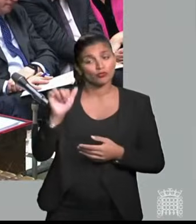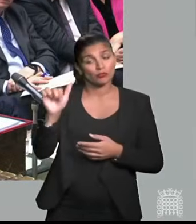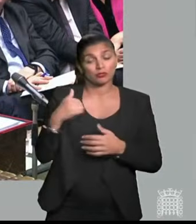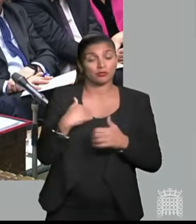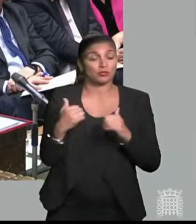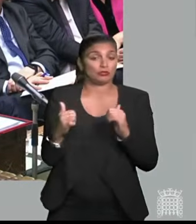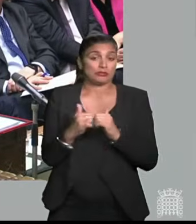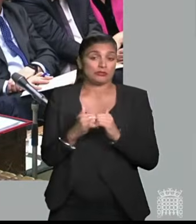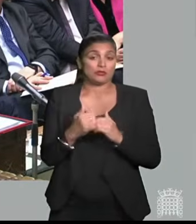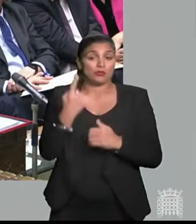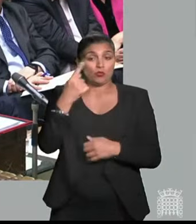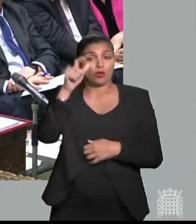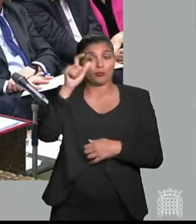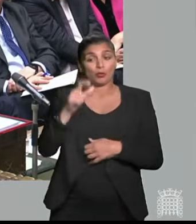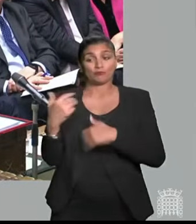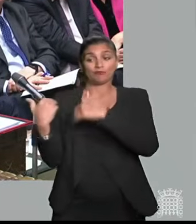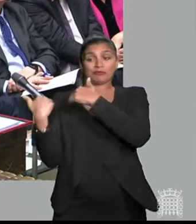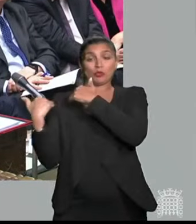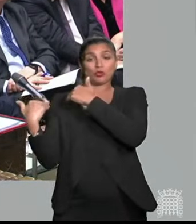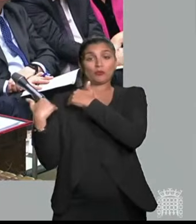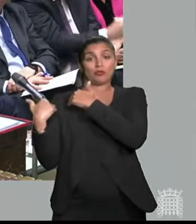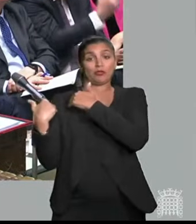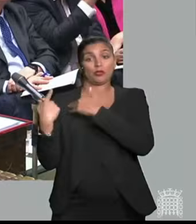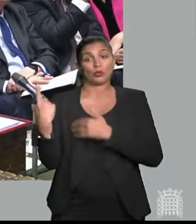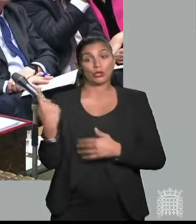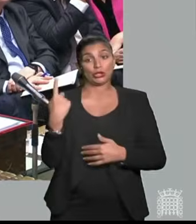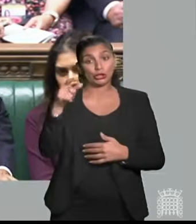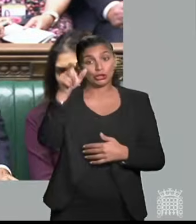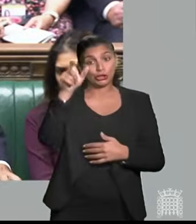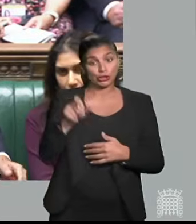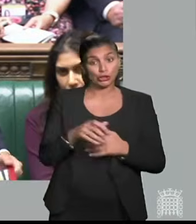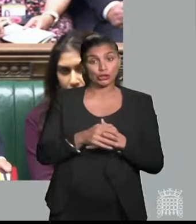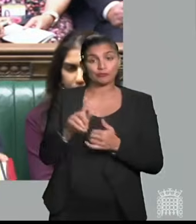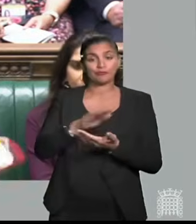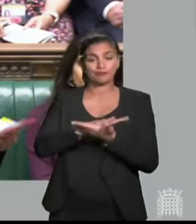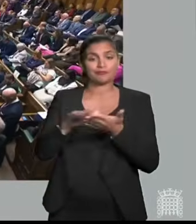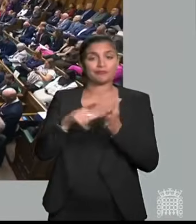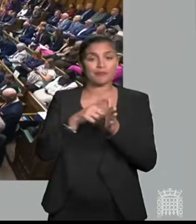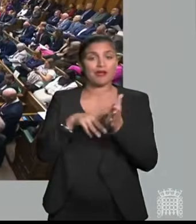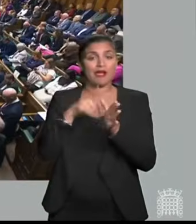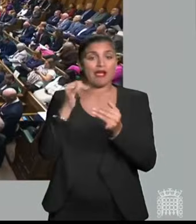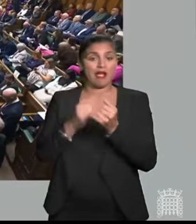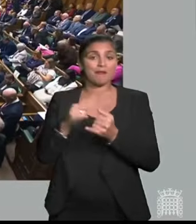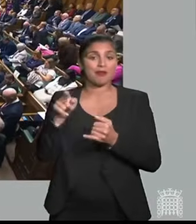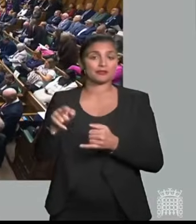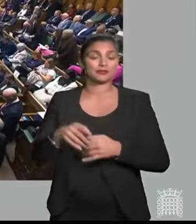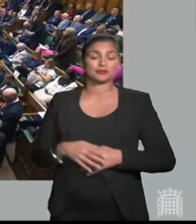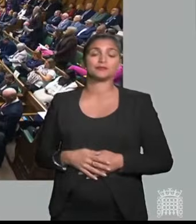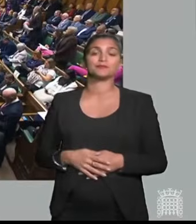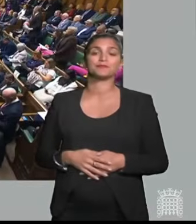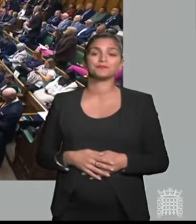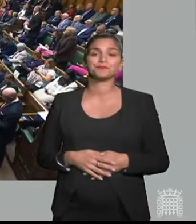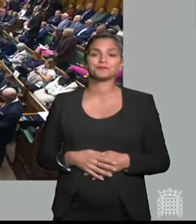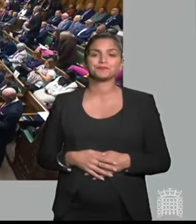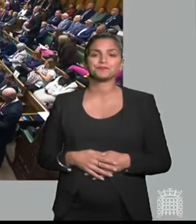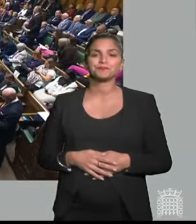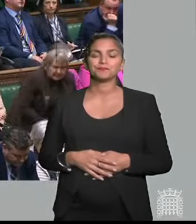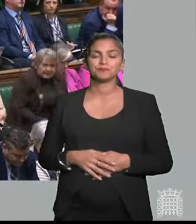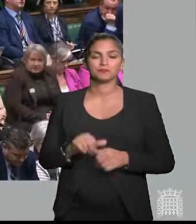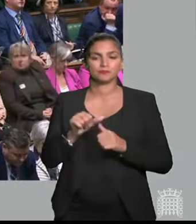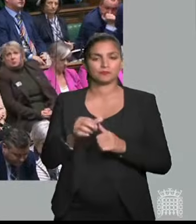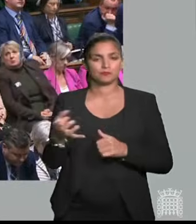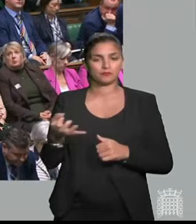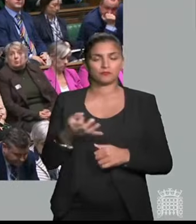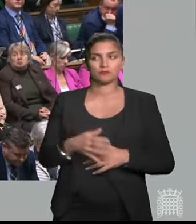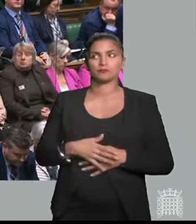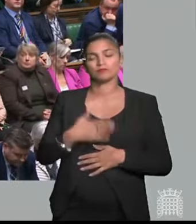and one person alone that is responsible for the atrocities that we're seeing, and that is Hamas. Richard Ford. Thank you, Mr. Speaker. And on